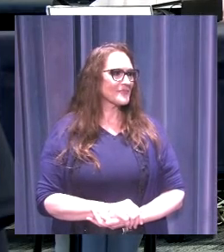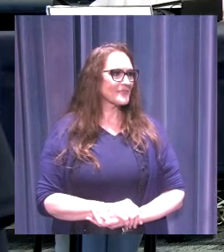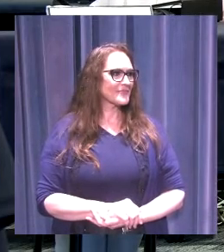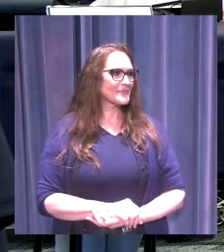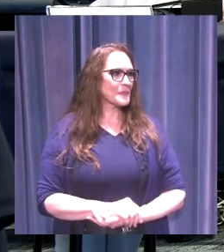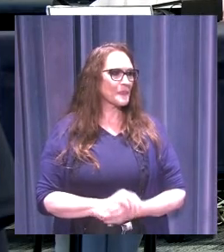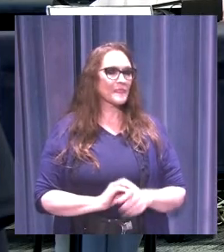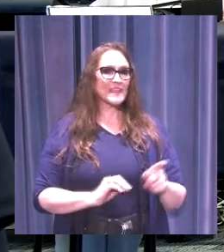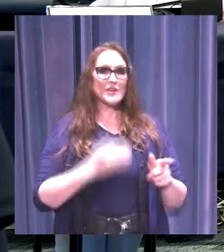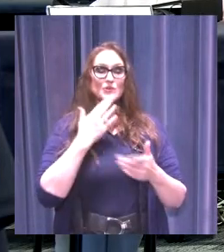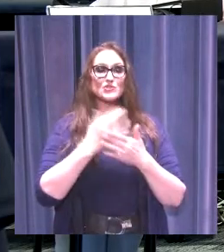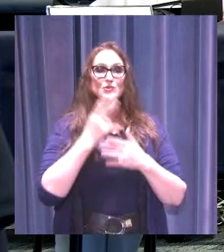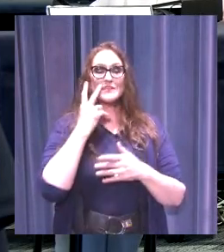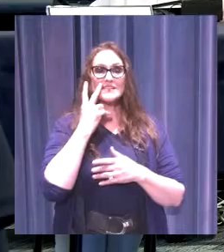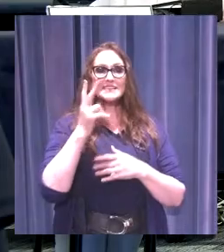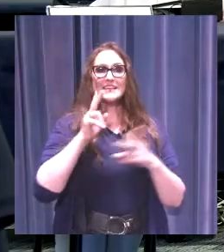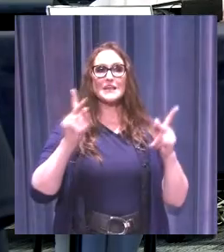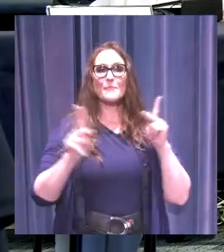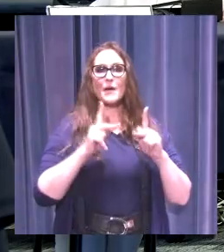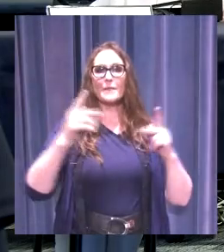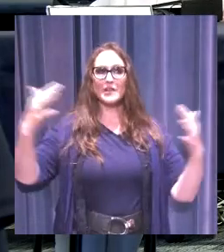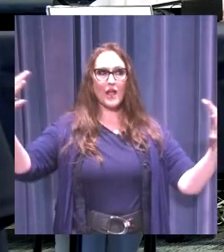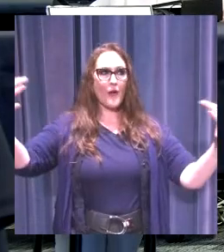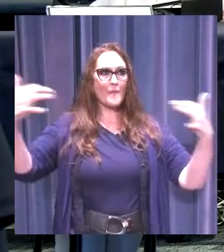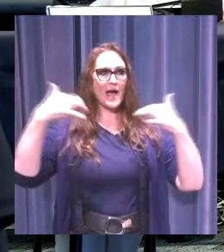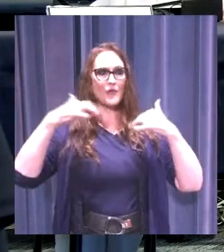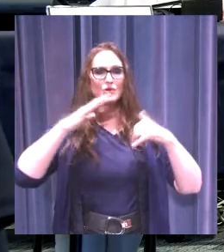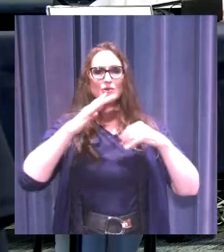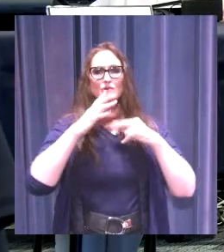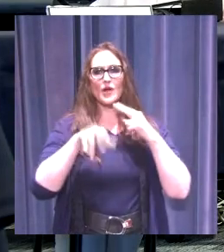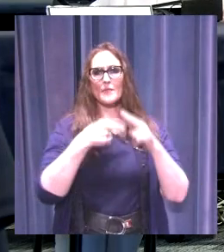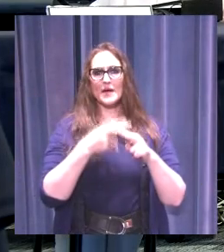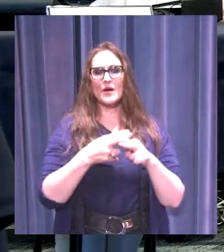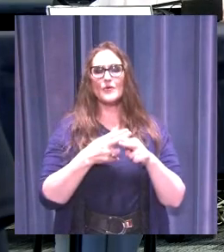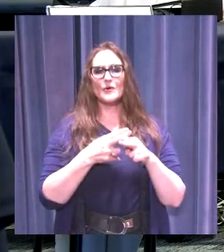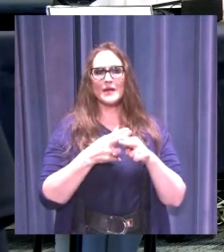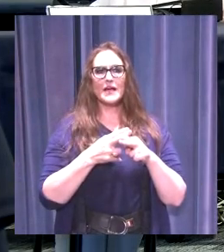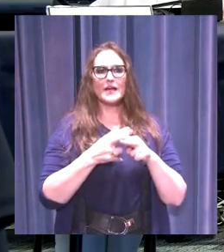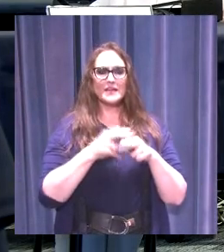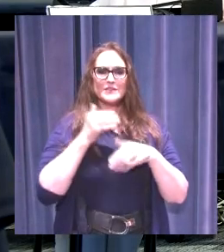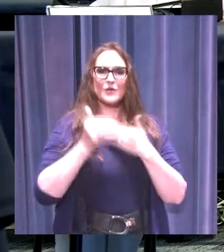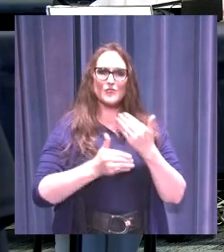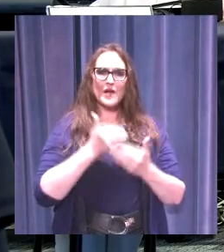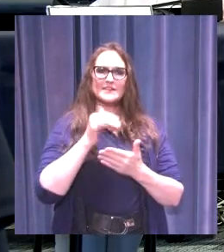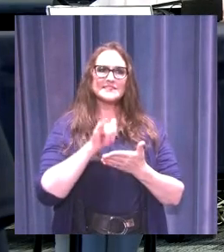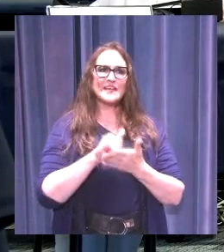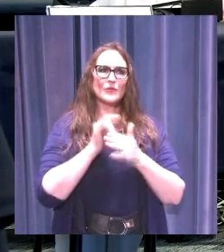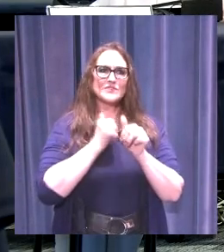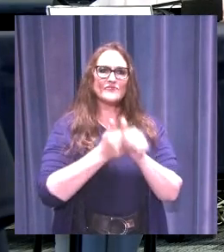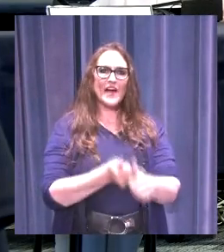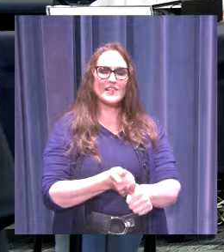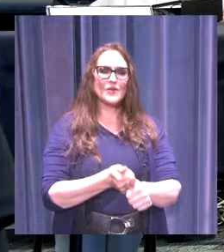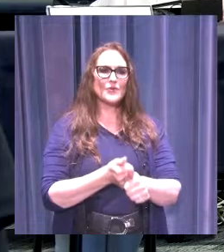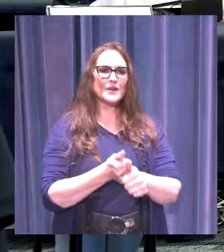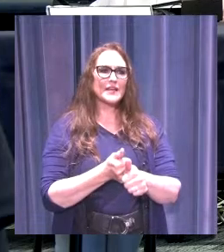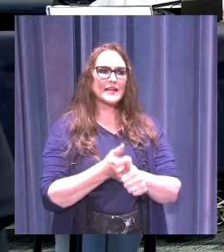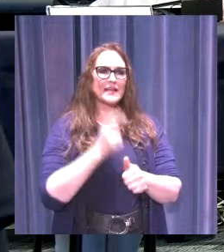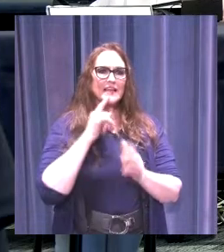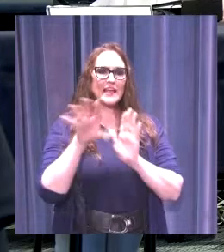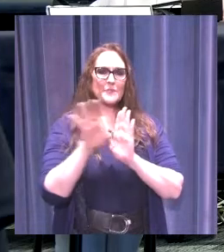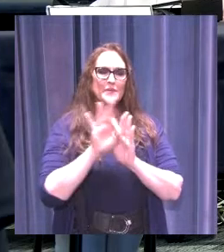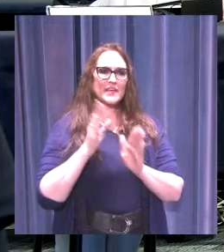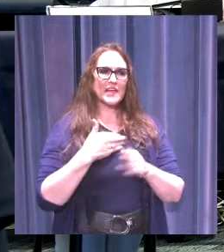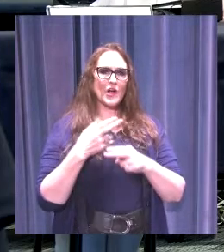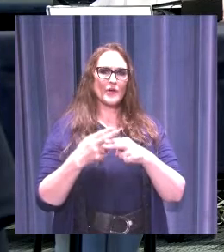It was good to see the public come out and talk about the process that was followed in picking our